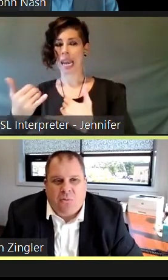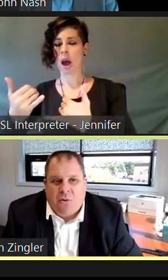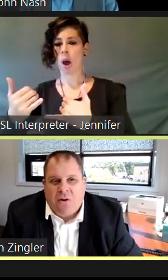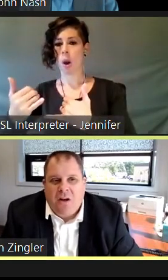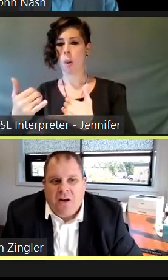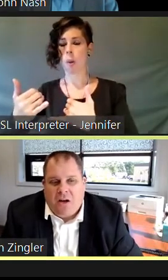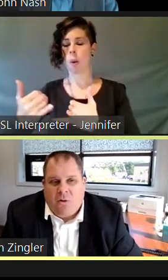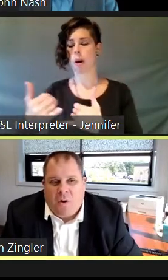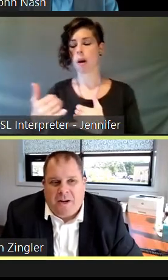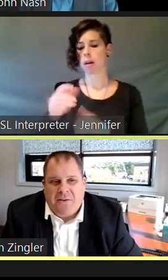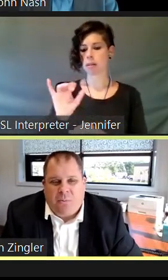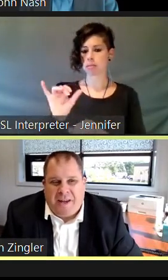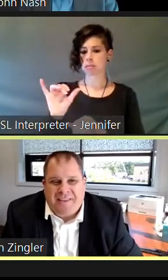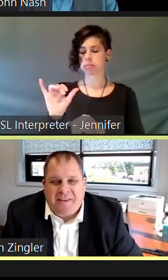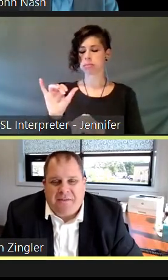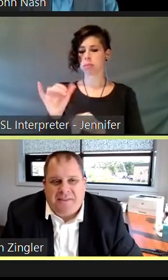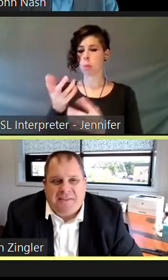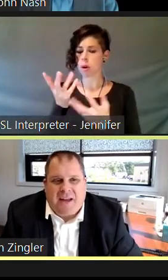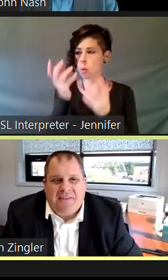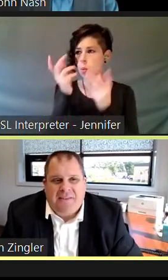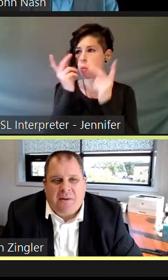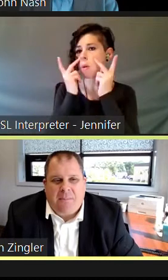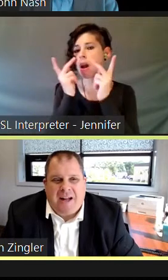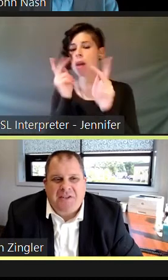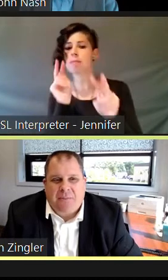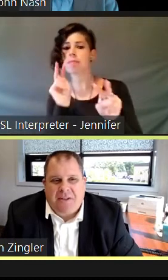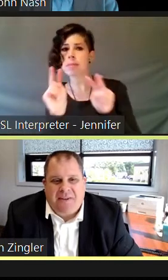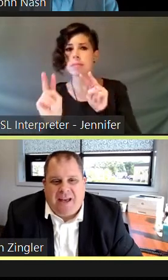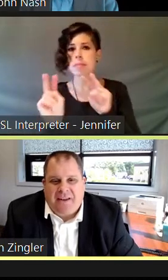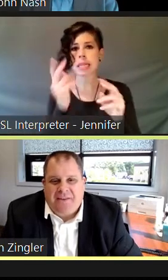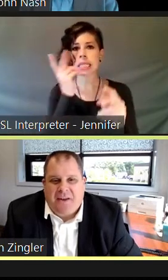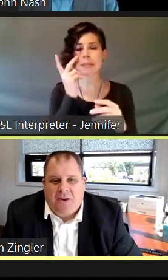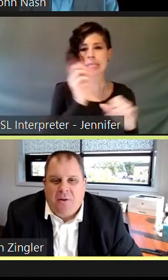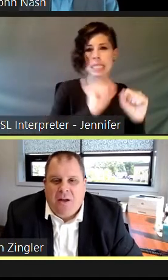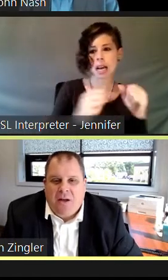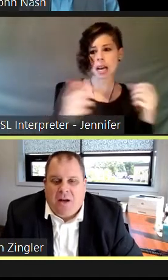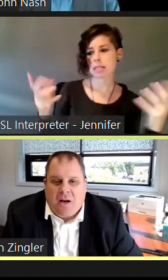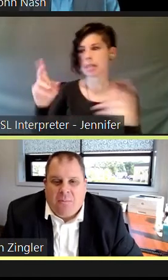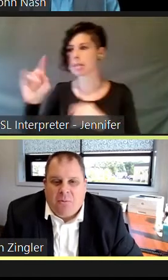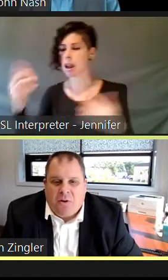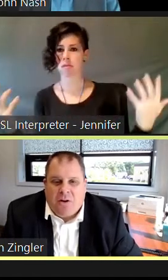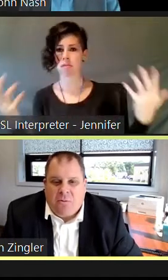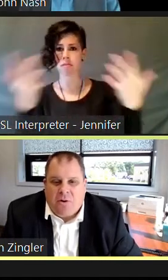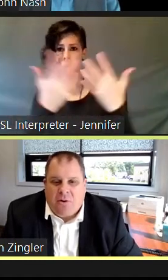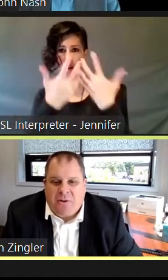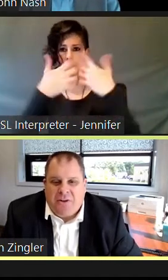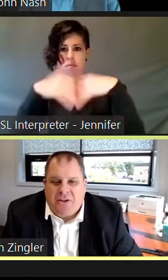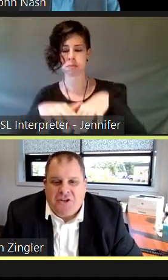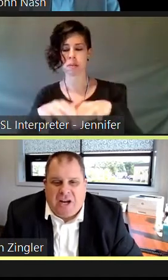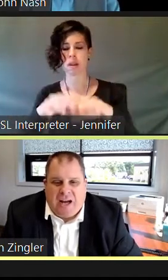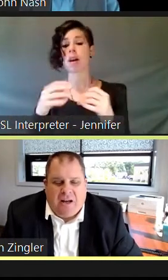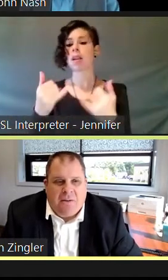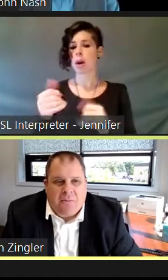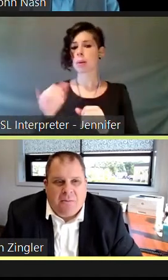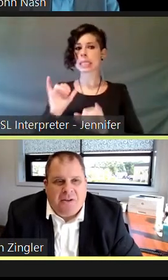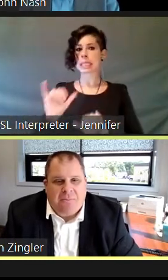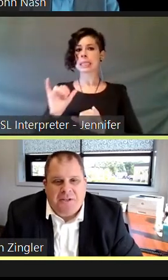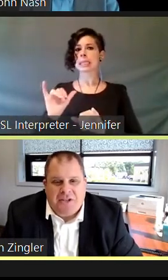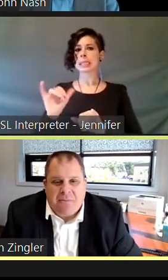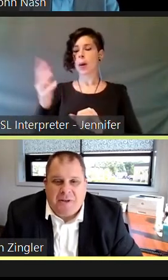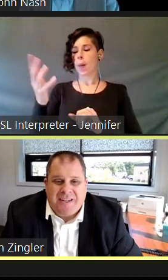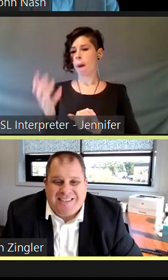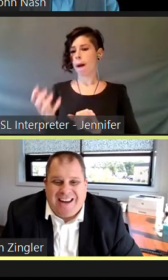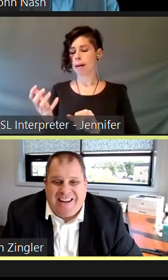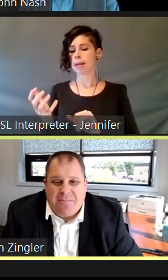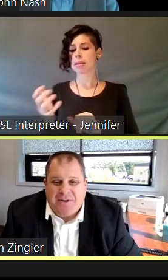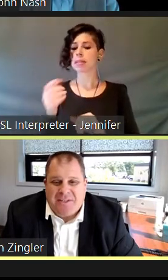initially, or wanted to wait and see if the science matched some of the data. So, but we're in a really good a really good